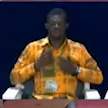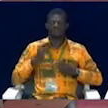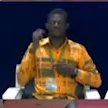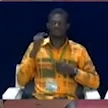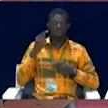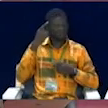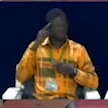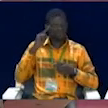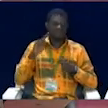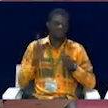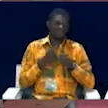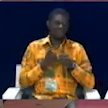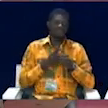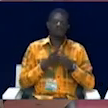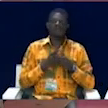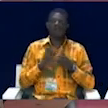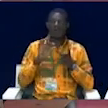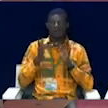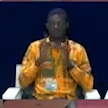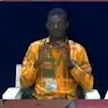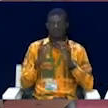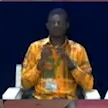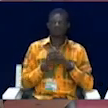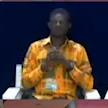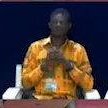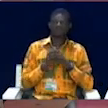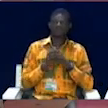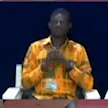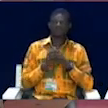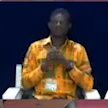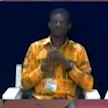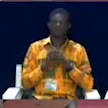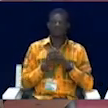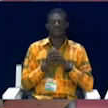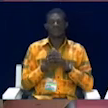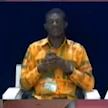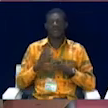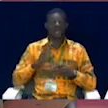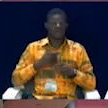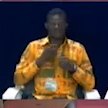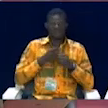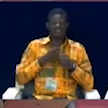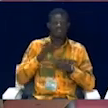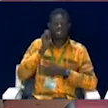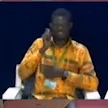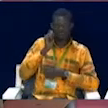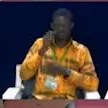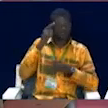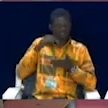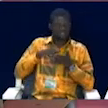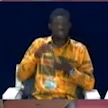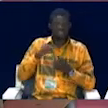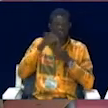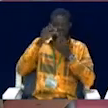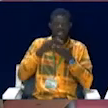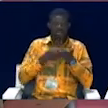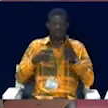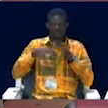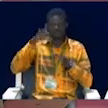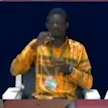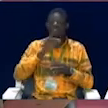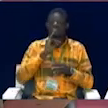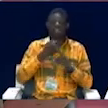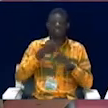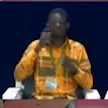But first, the online testimonies. Our first testimony for this special Holy Ghost service is